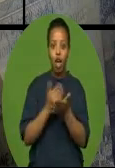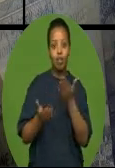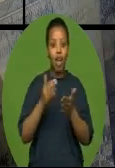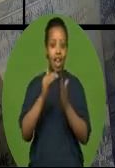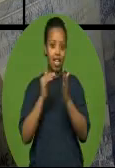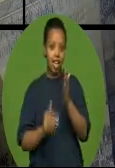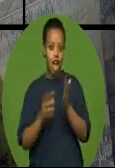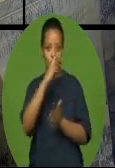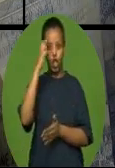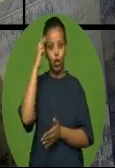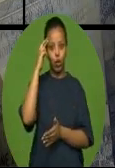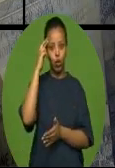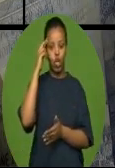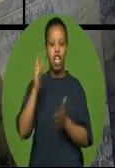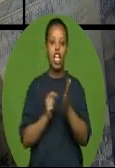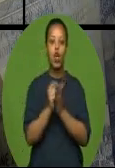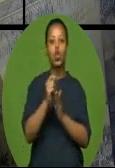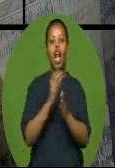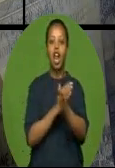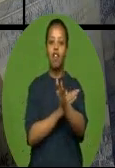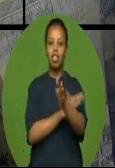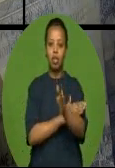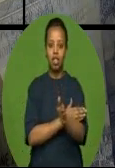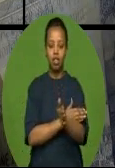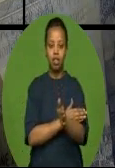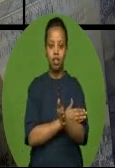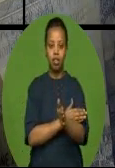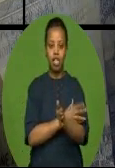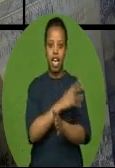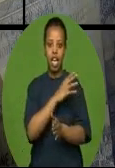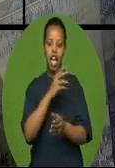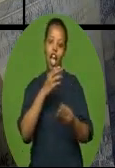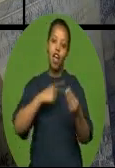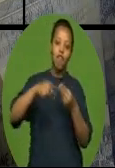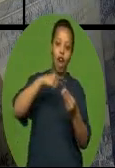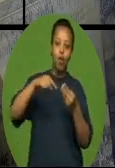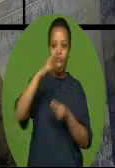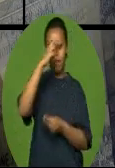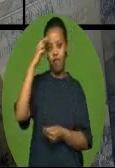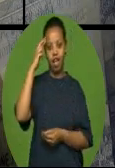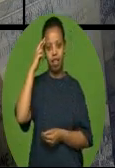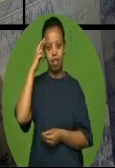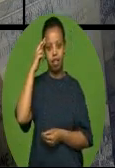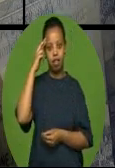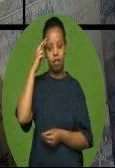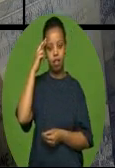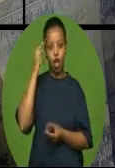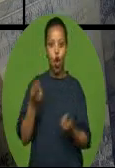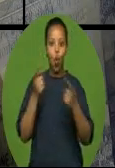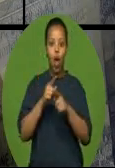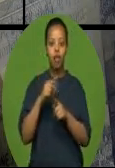A product may decline due to technological advancement, environmental